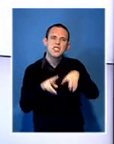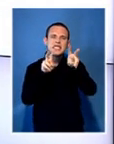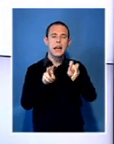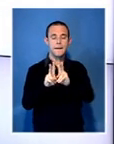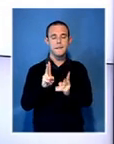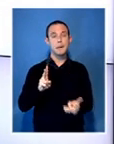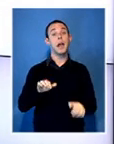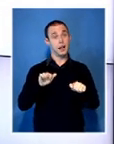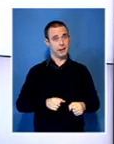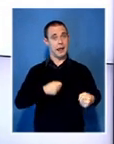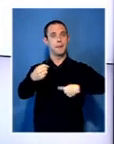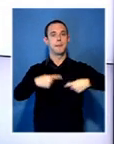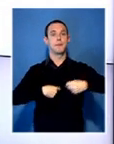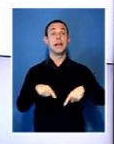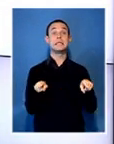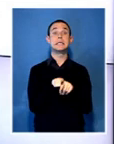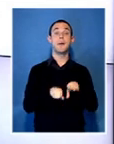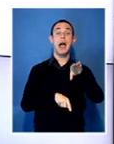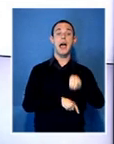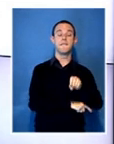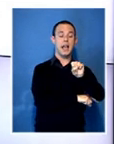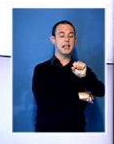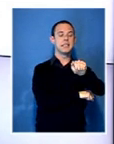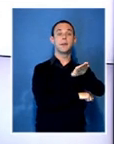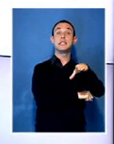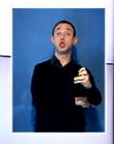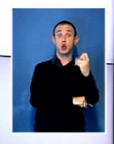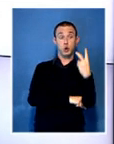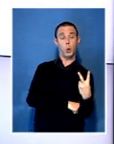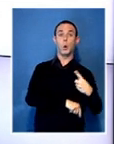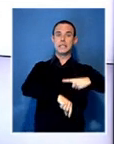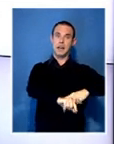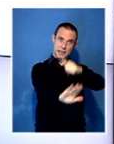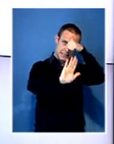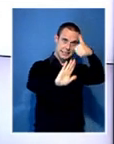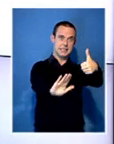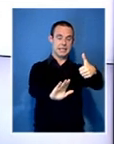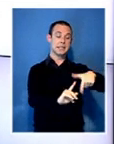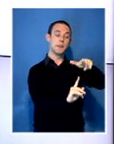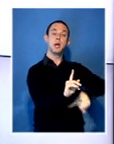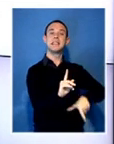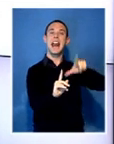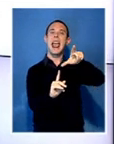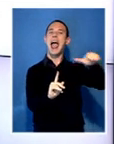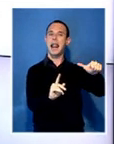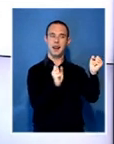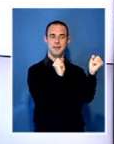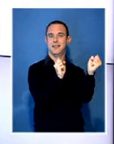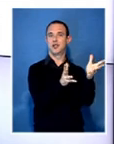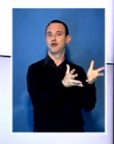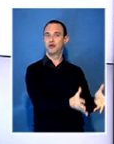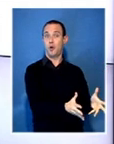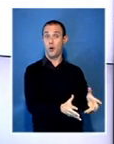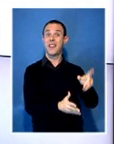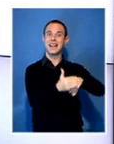Democracy20, and also catch our sister channel, this on SABC2 at 6 o'clock, hosted by Leanne Manners, Elections 2014.